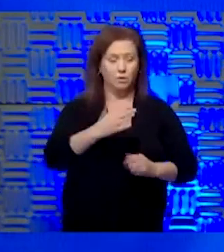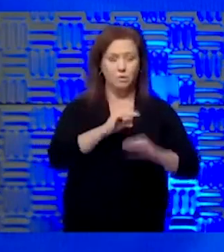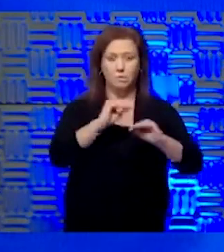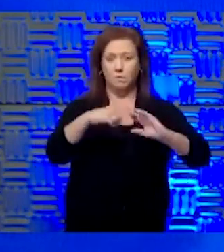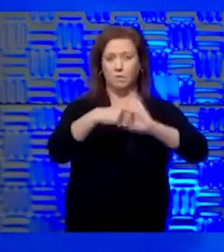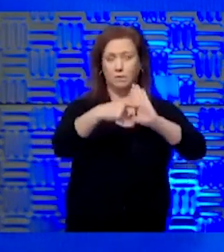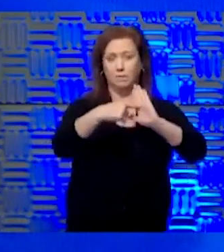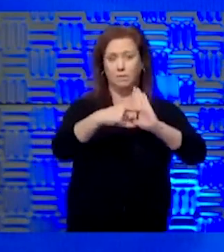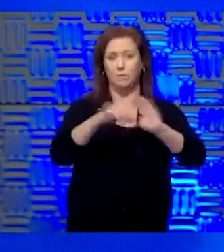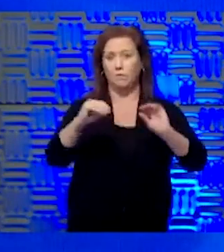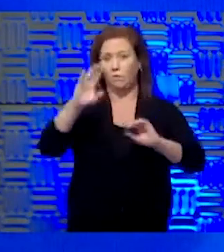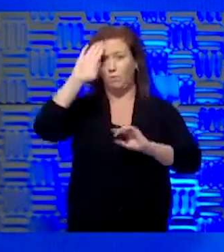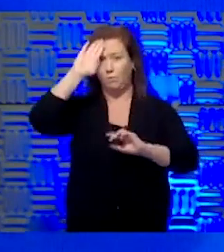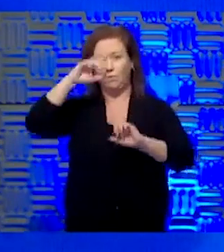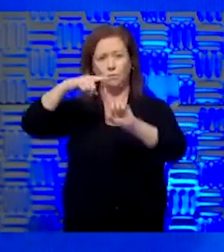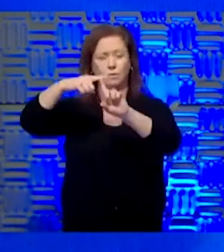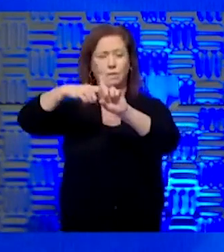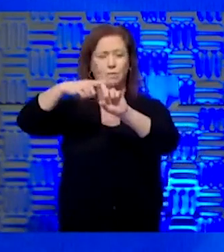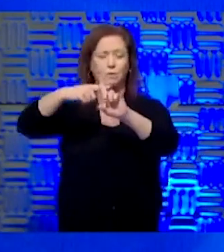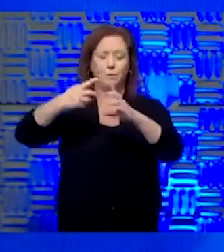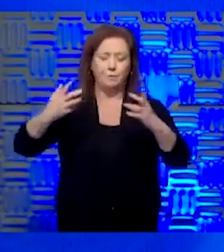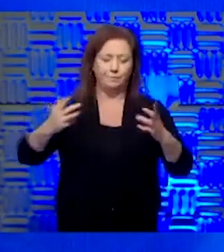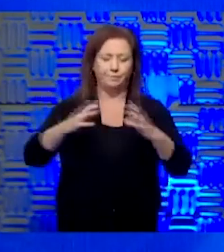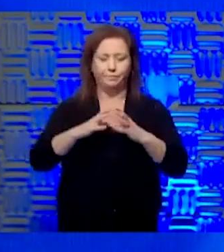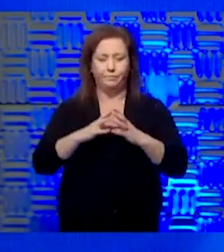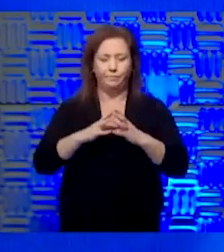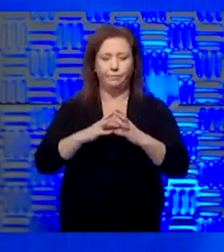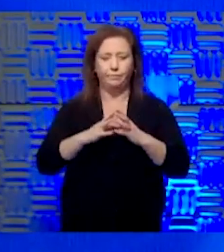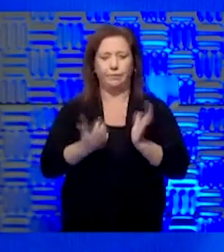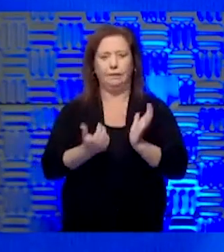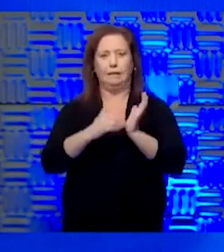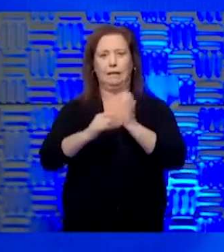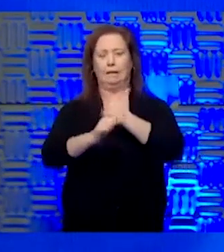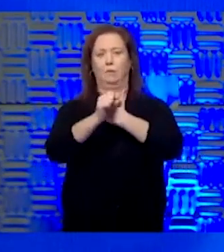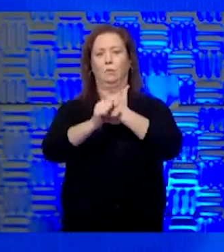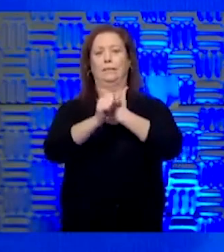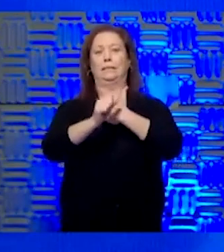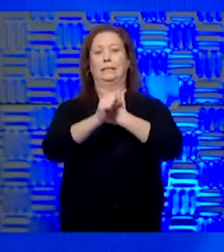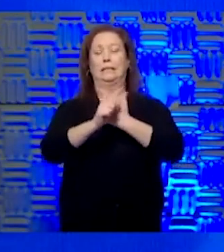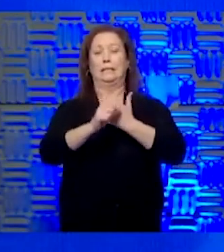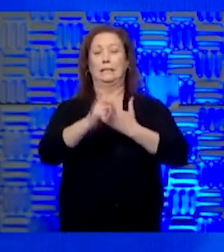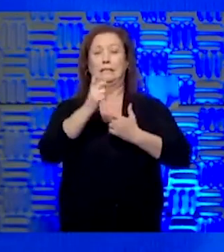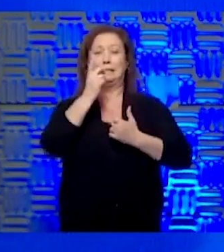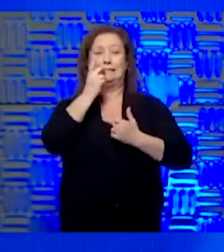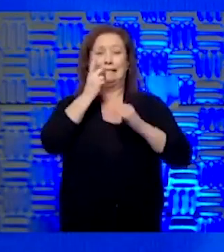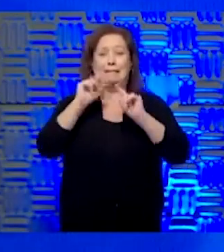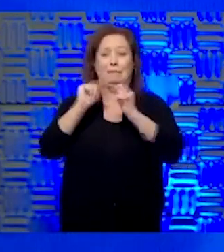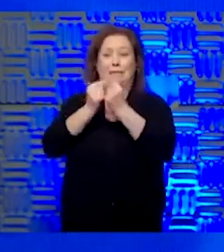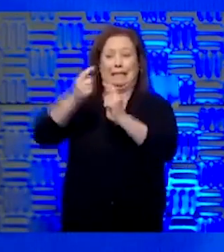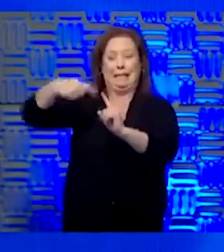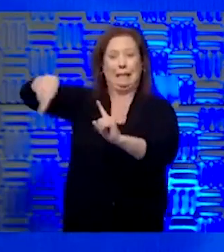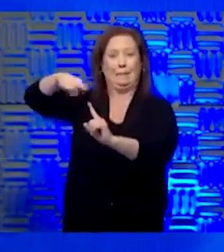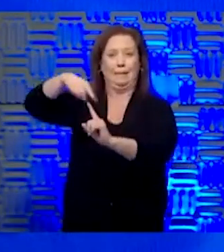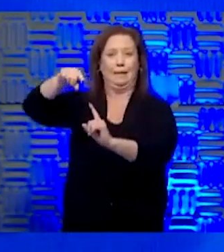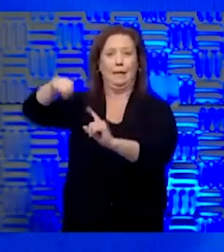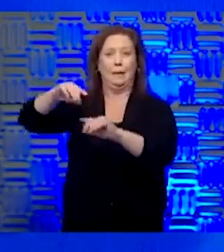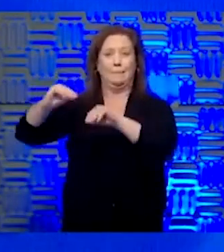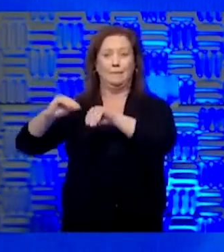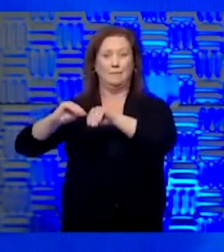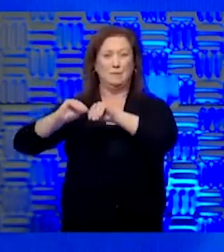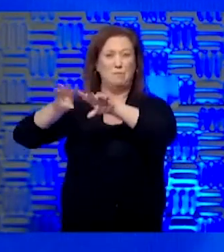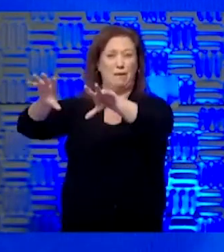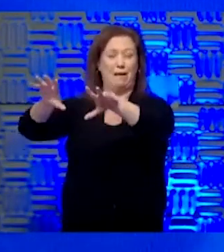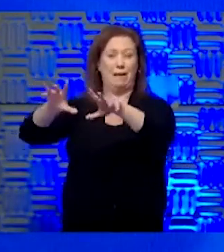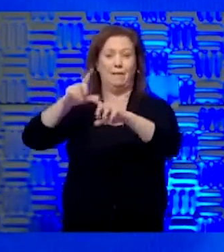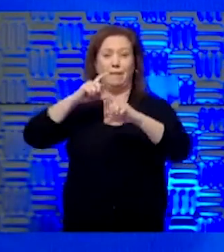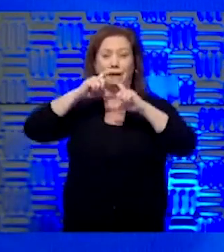asymptomatic and don't have a temperature, I think, again, the risk is to the dental team because you're the ones that are going to spread to them as long as